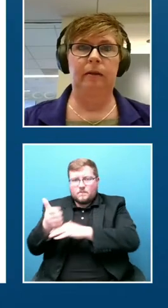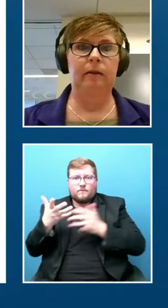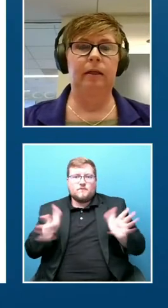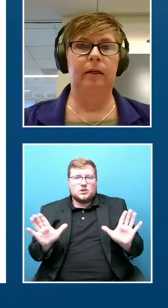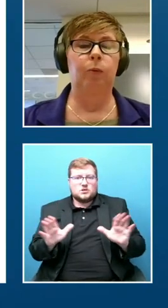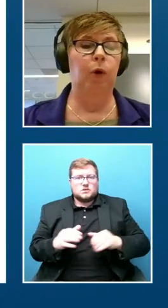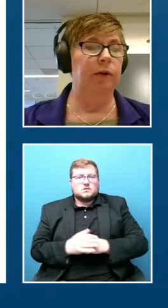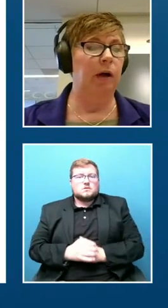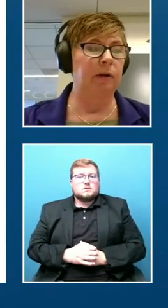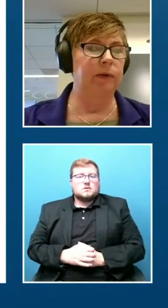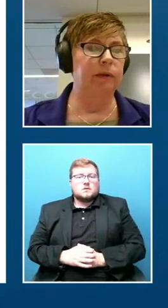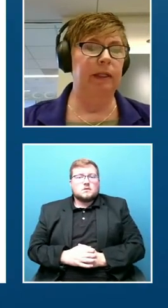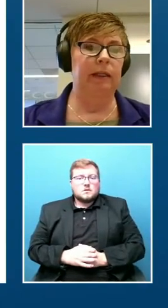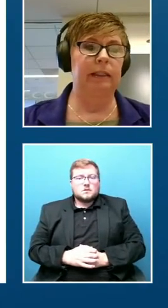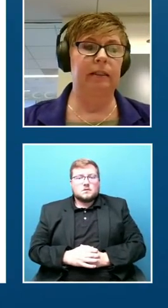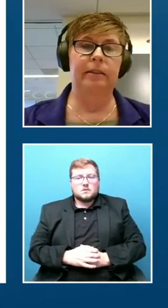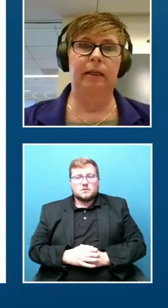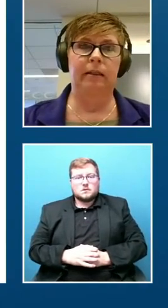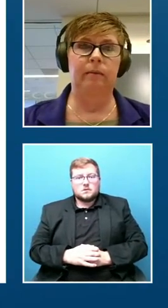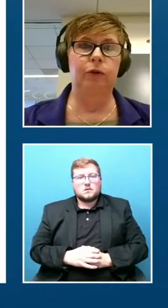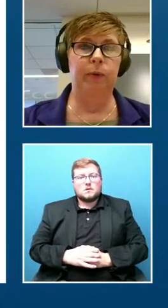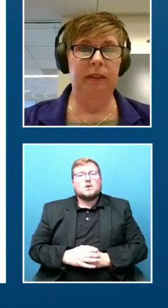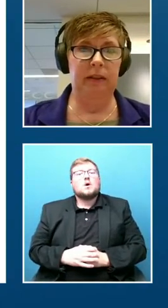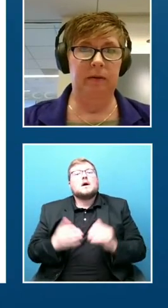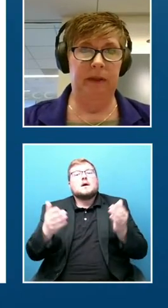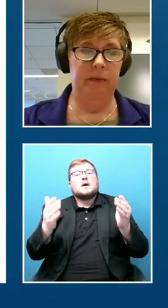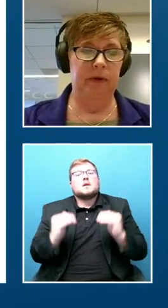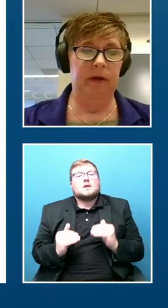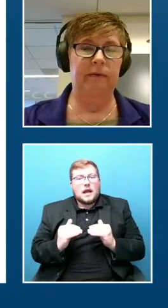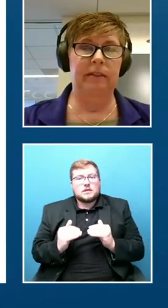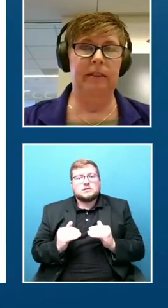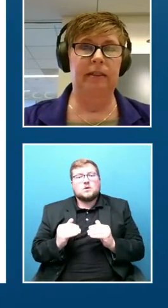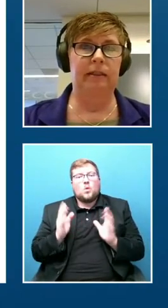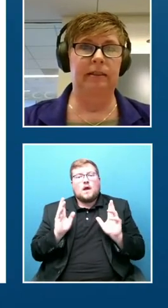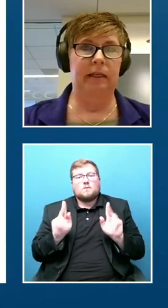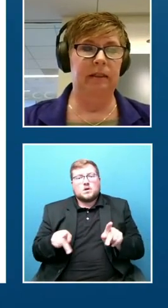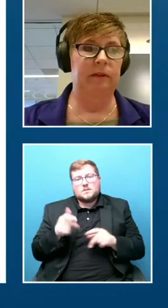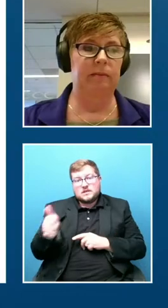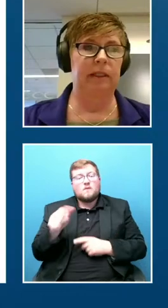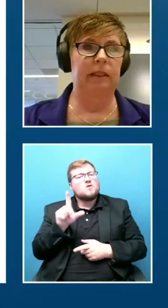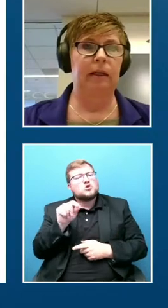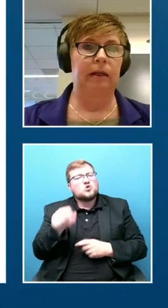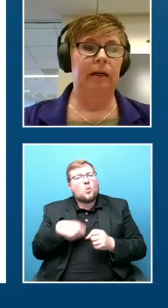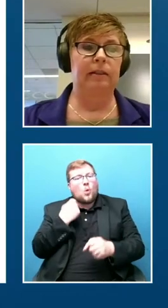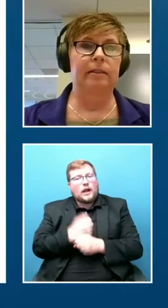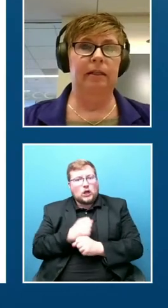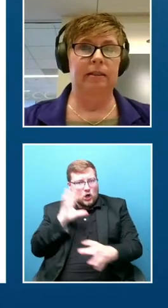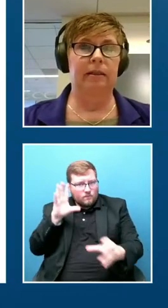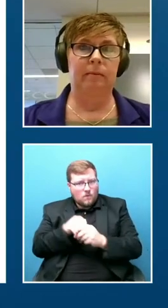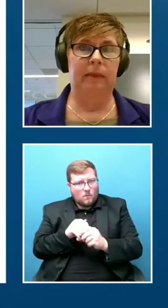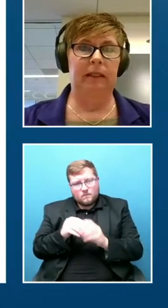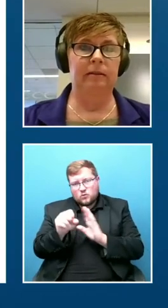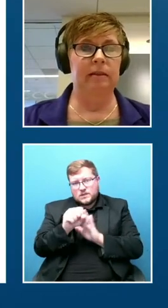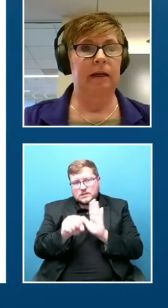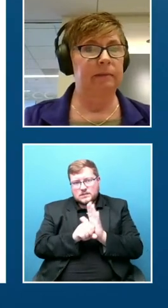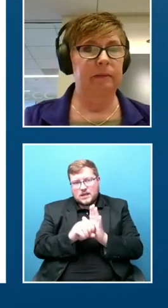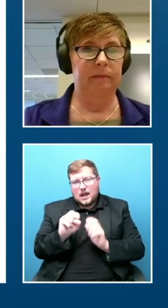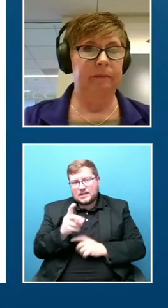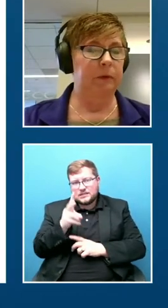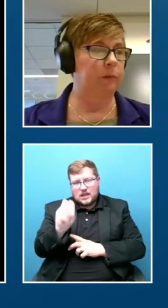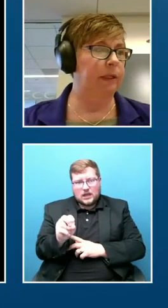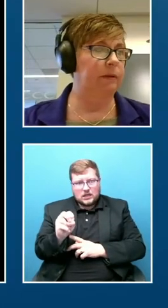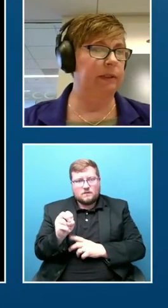a Walt Auvel, and he is a 20-year member of the state executive committee discussing that meeting.